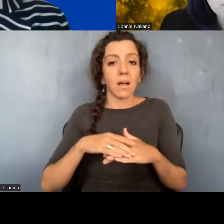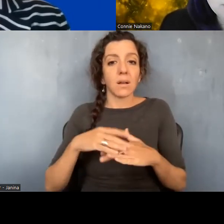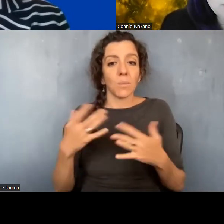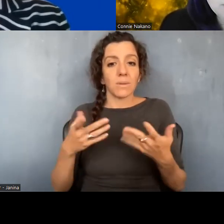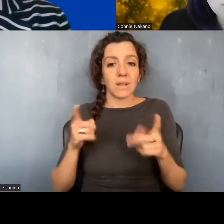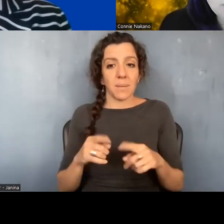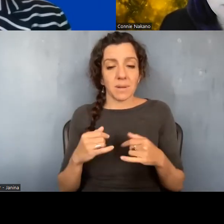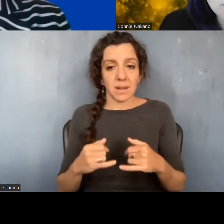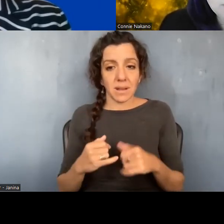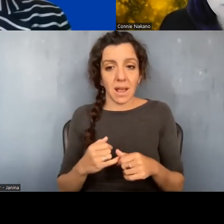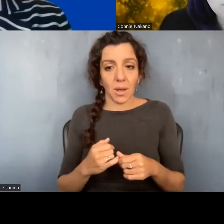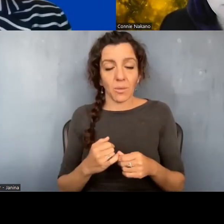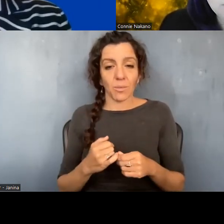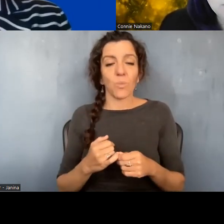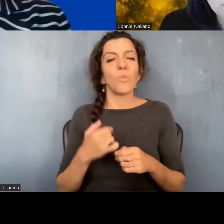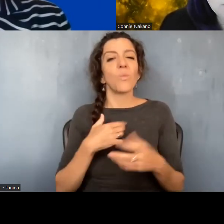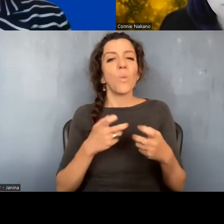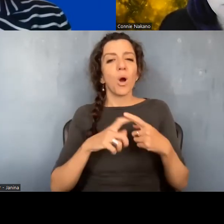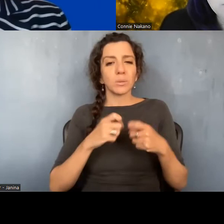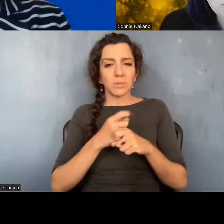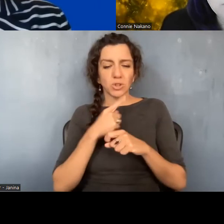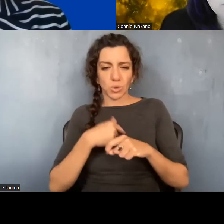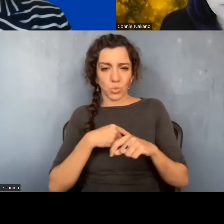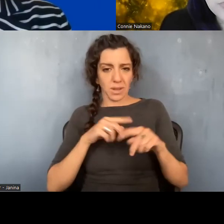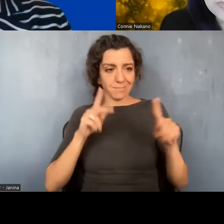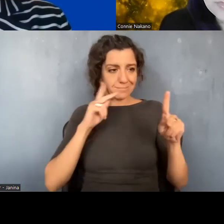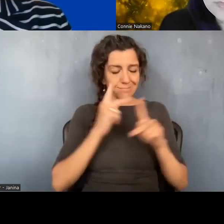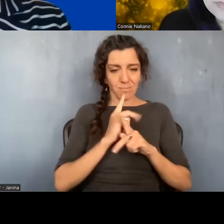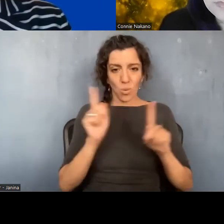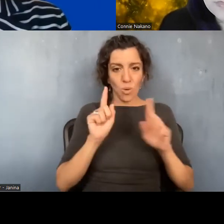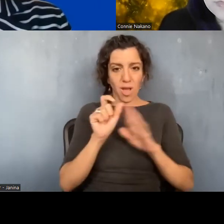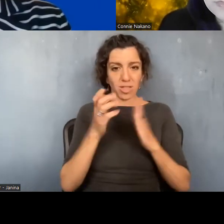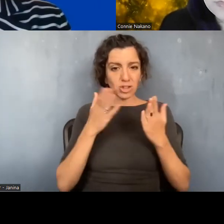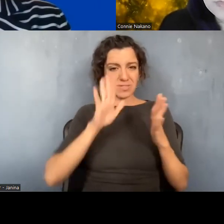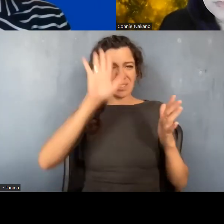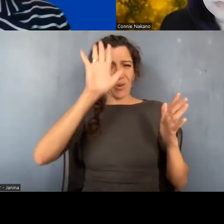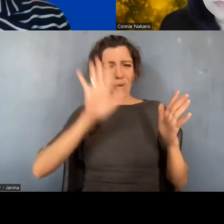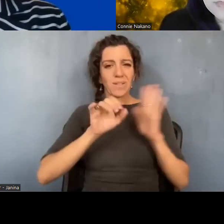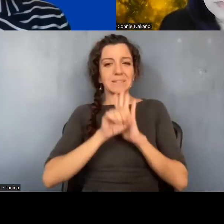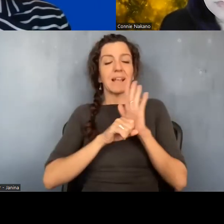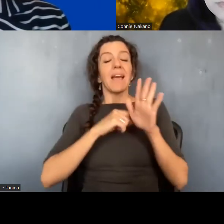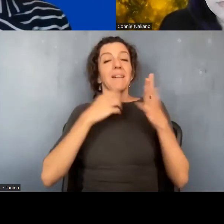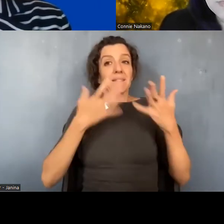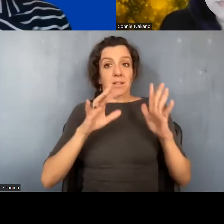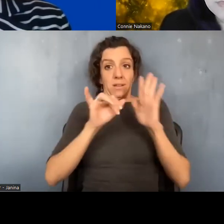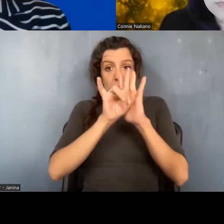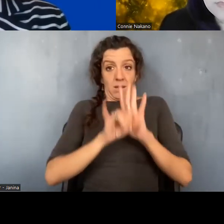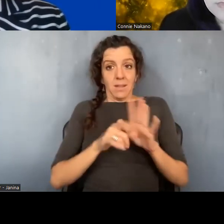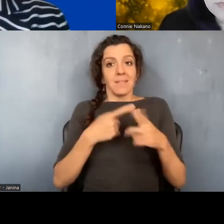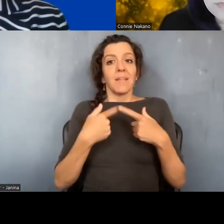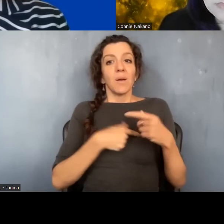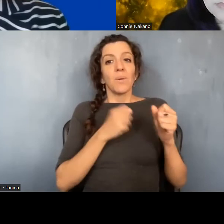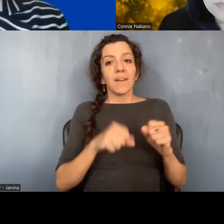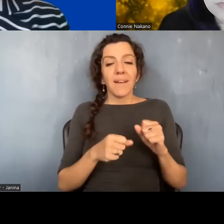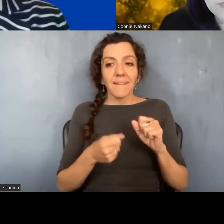map out all of the services across our state to see where we have gaps to make investments